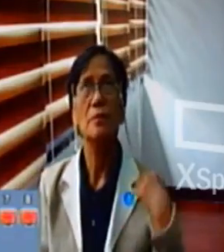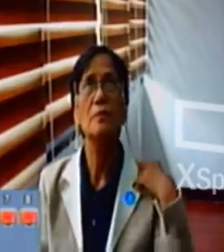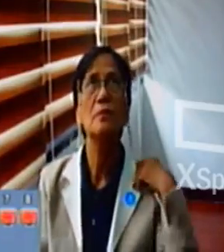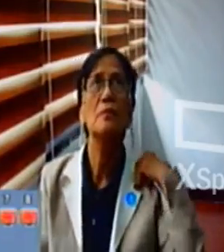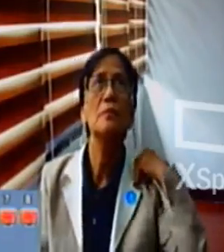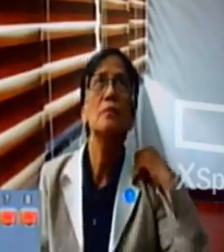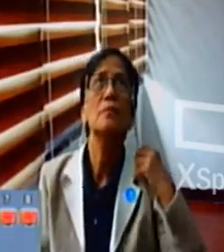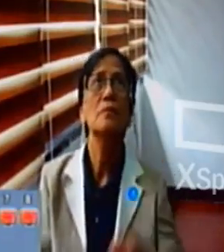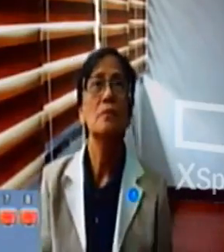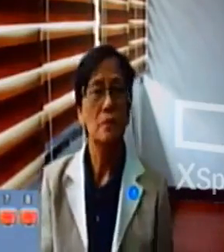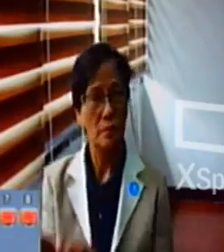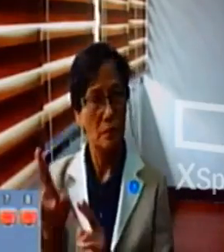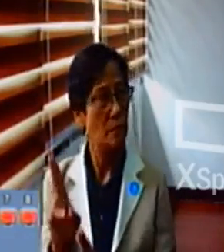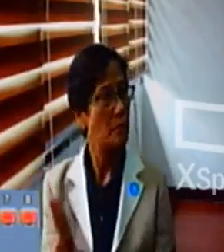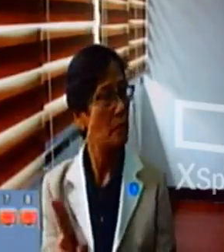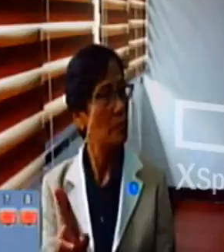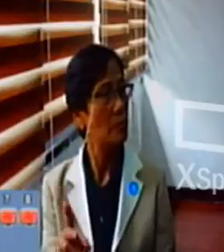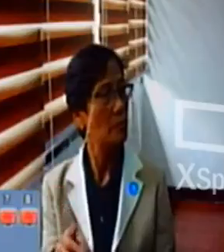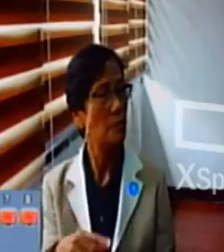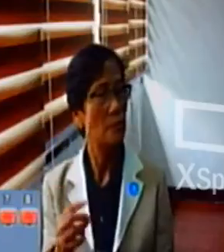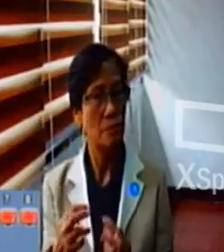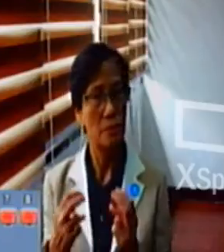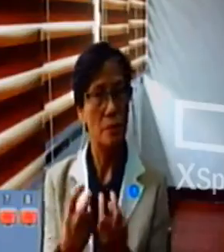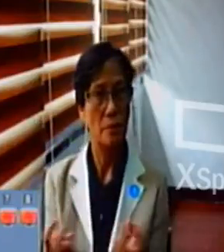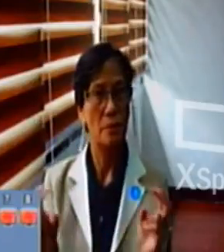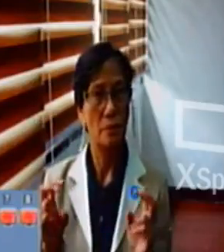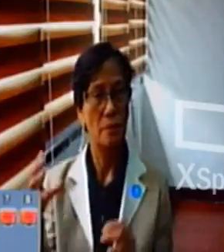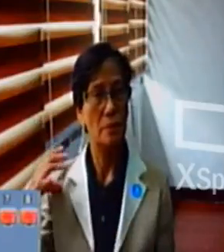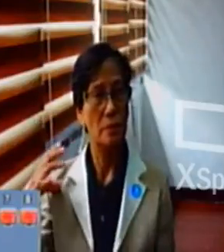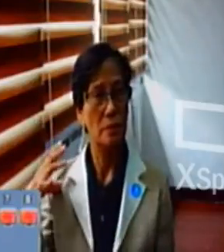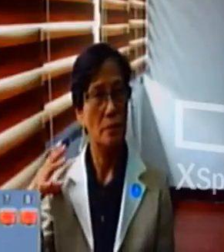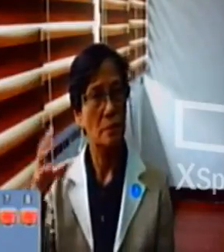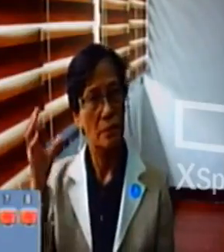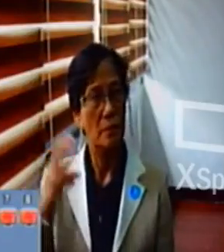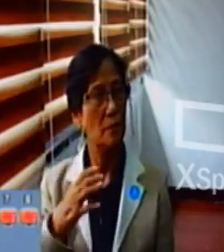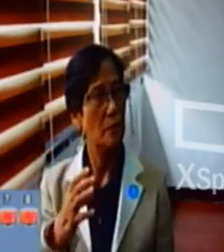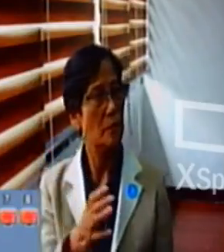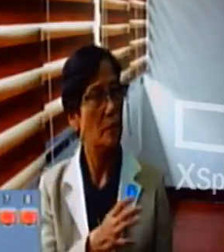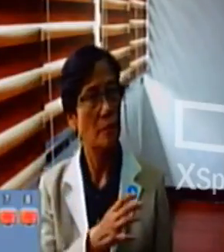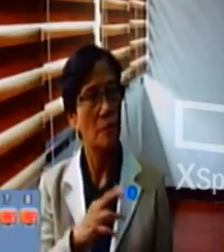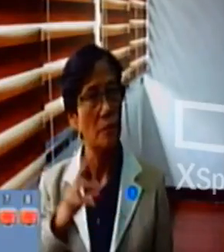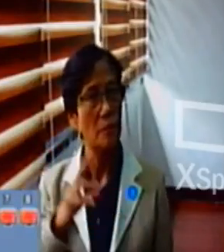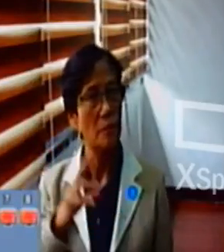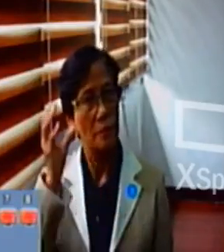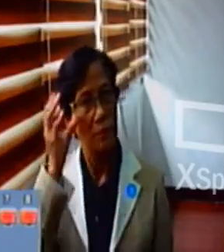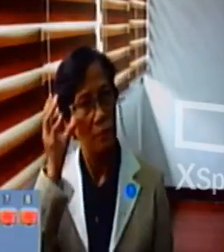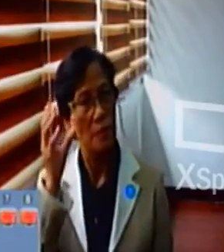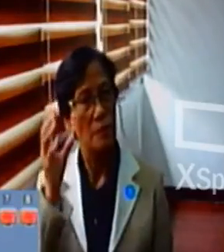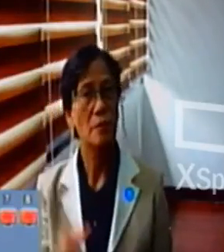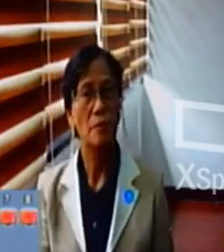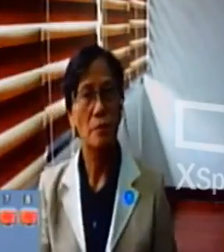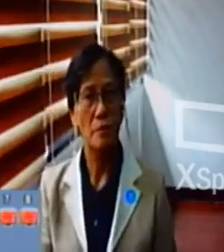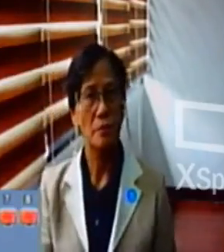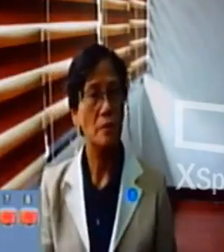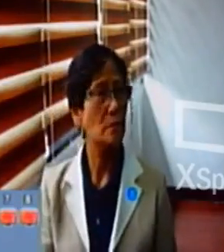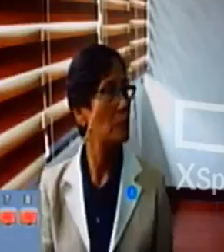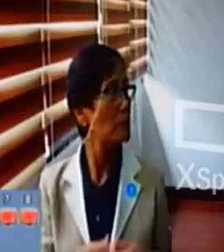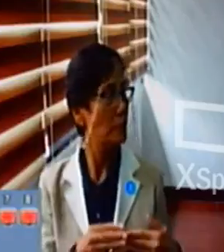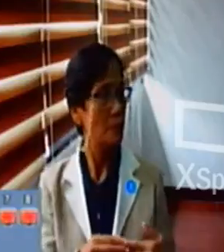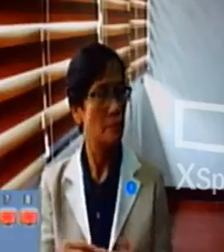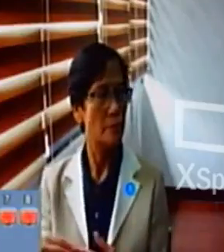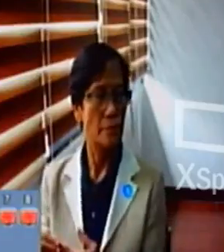The Honorable Inquiry Panel Chairman, Commissioner Roberto Eugenio T. Cadiz, still presiding.